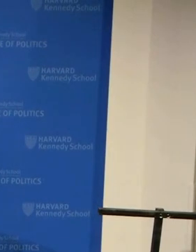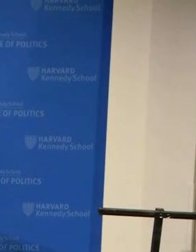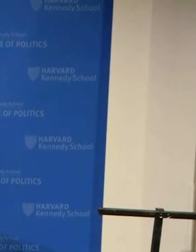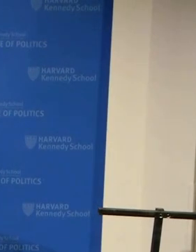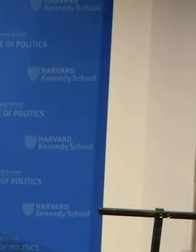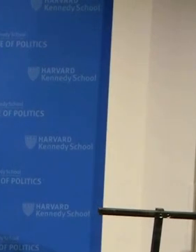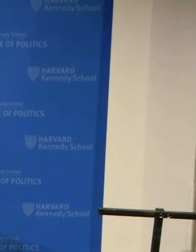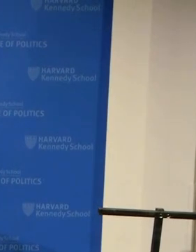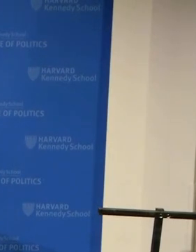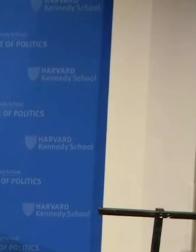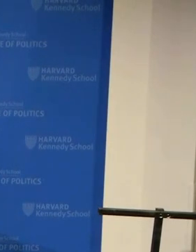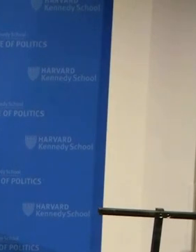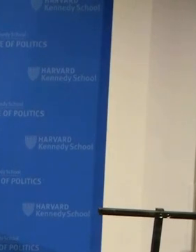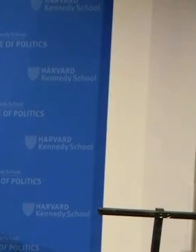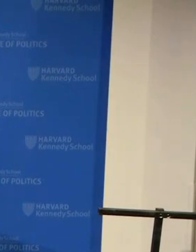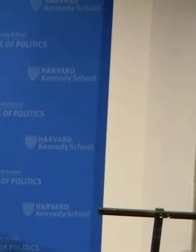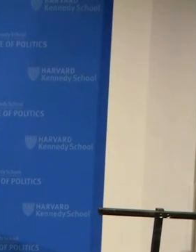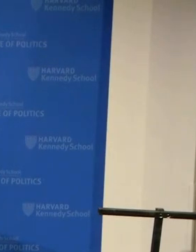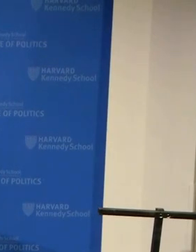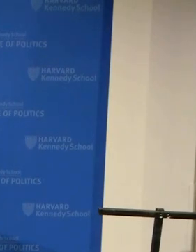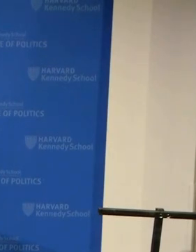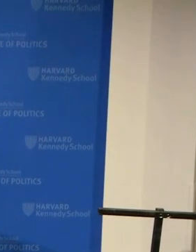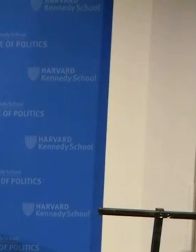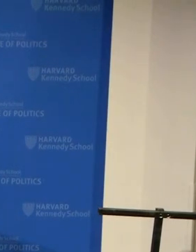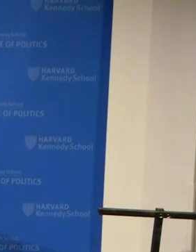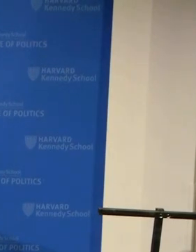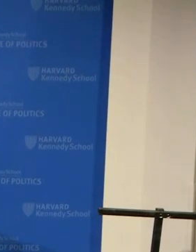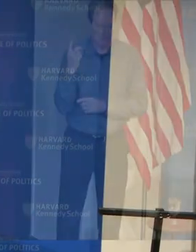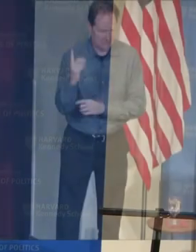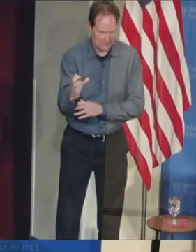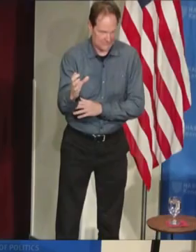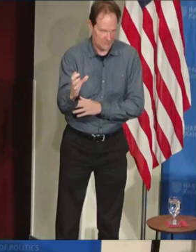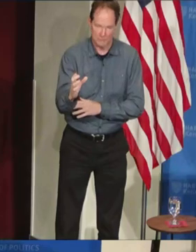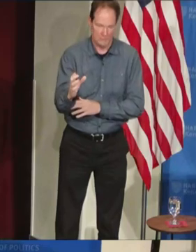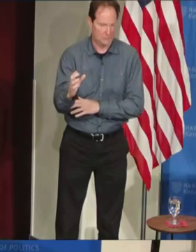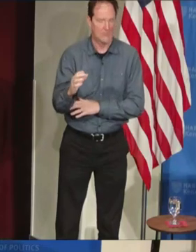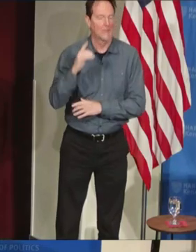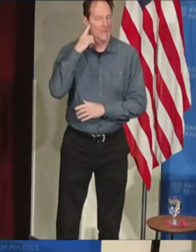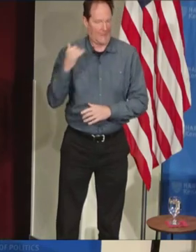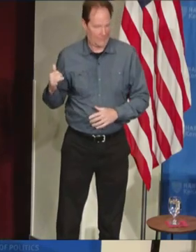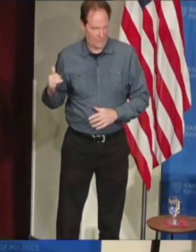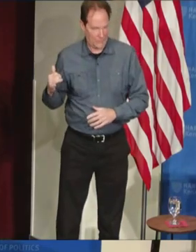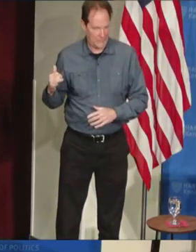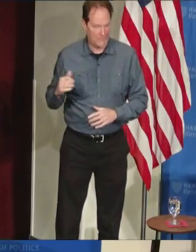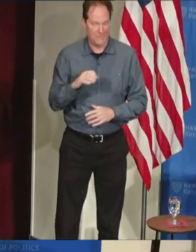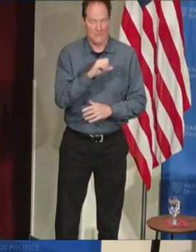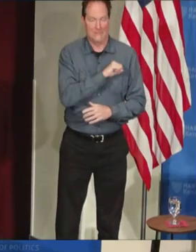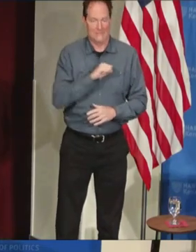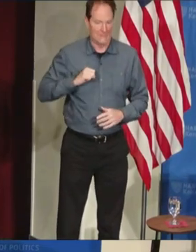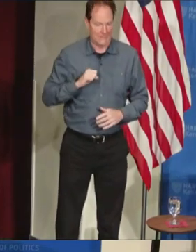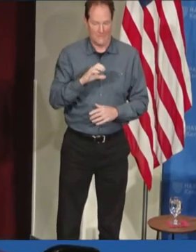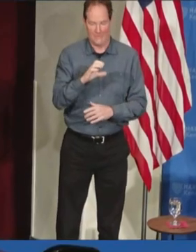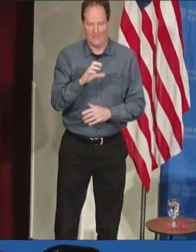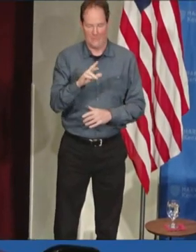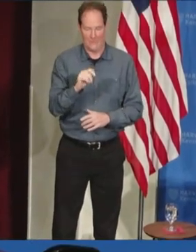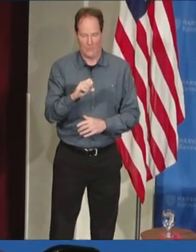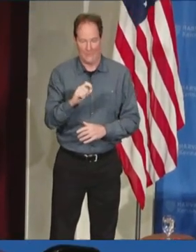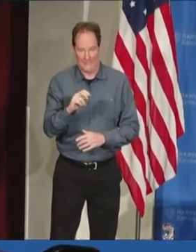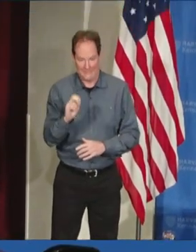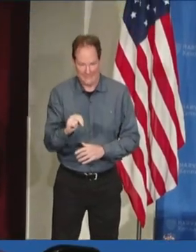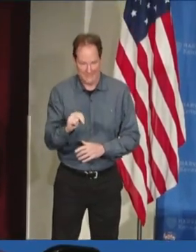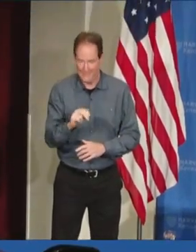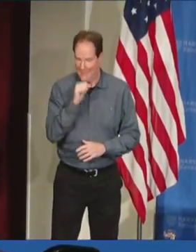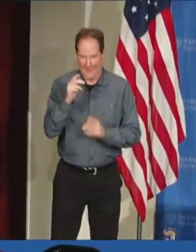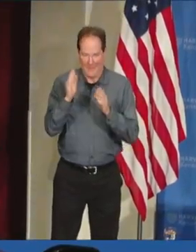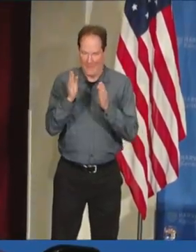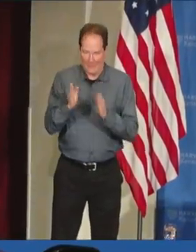The hearings were not held in Washington. They were held in California. Senator Cranston was not the person that I